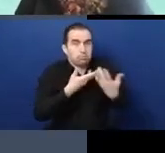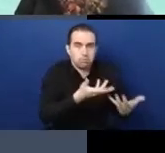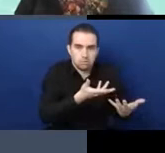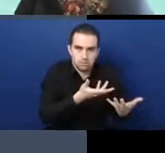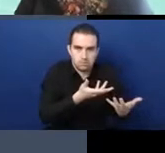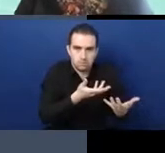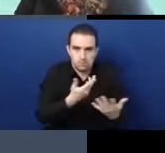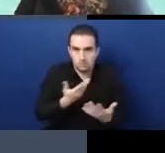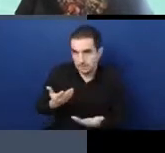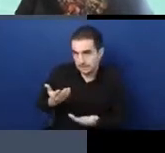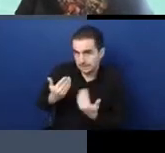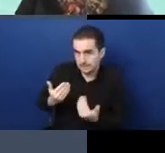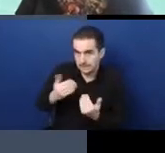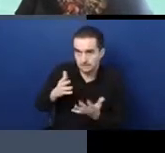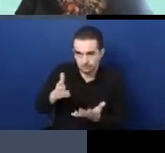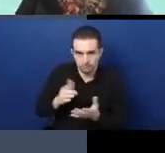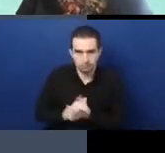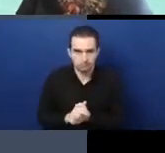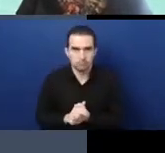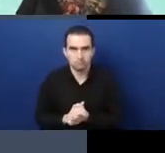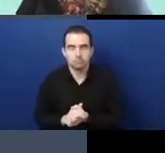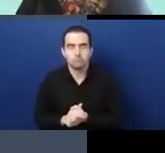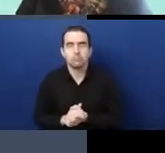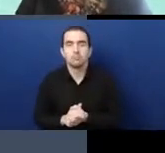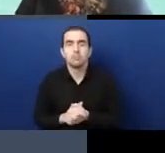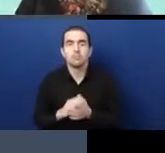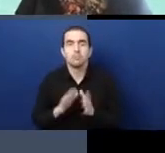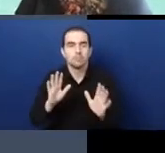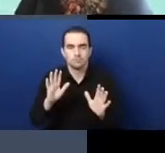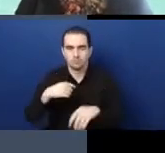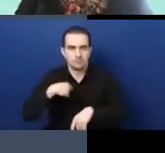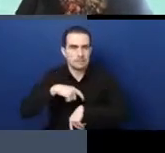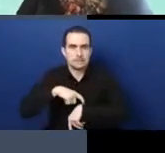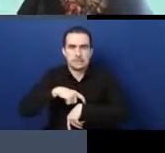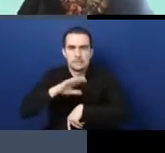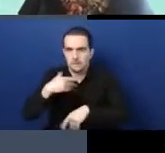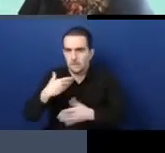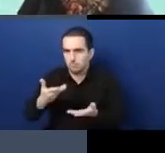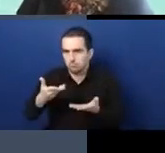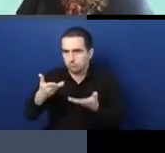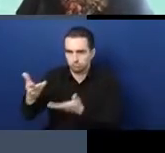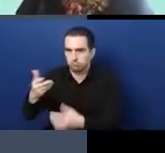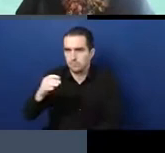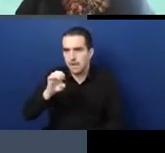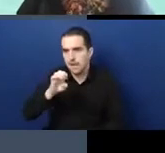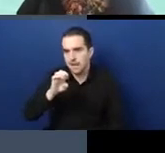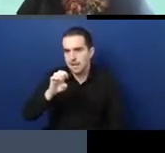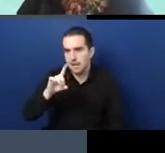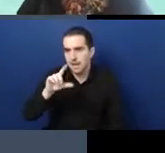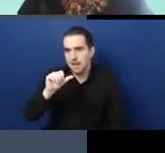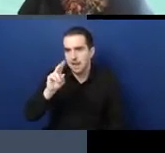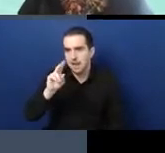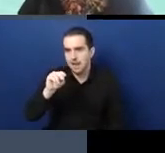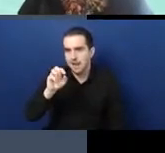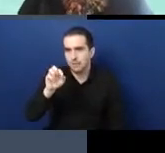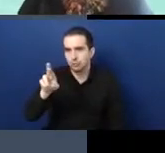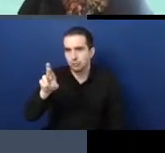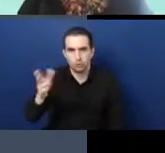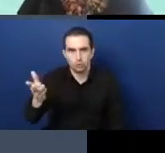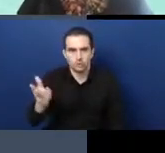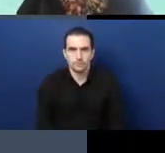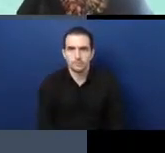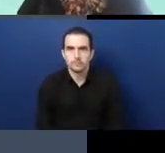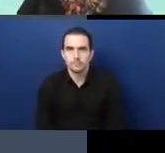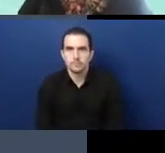Thank you for sharing your safeguarding journey and how your Organization started with thinking